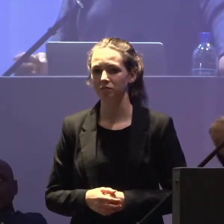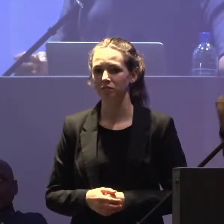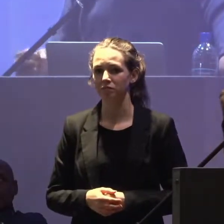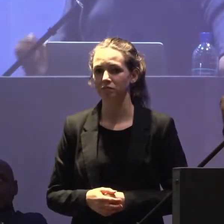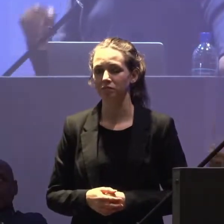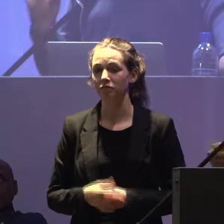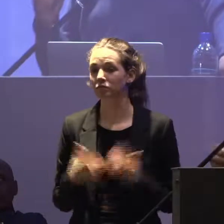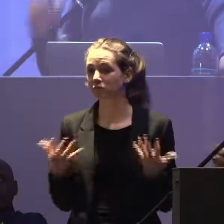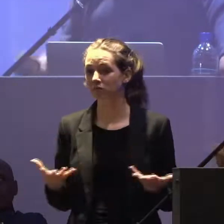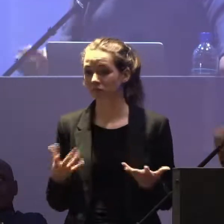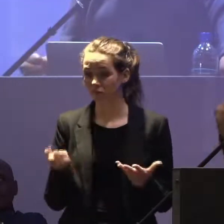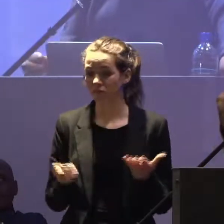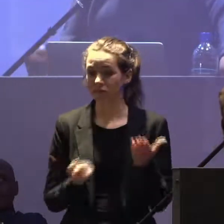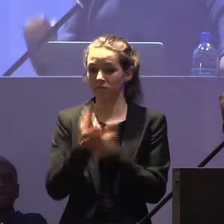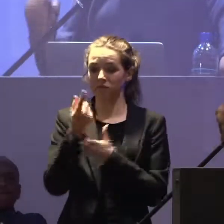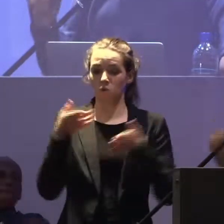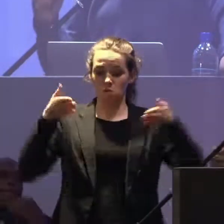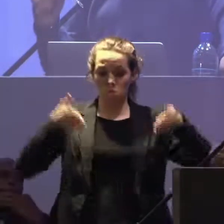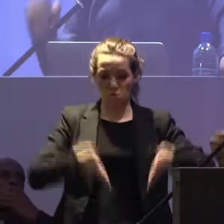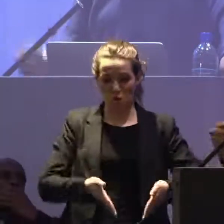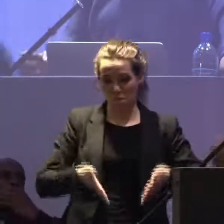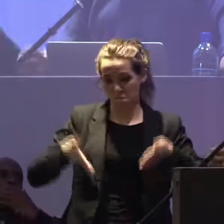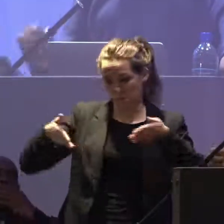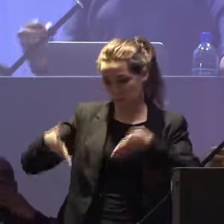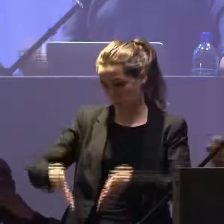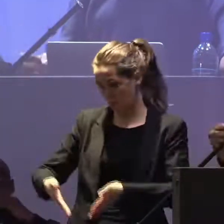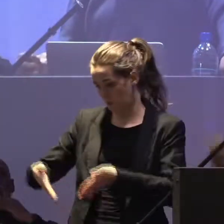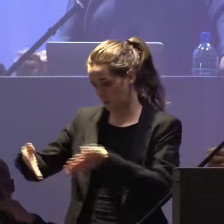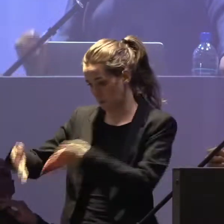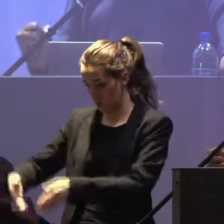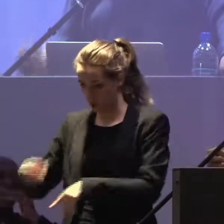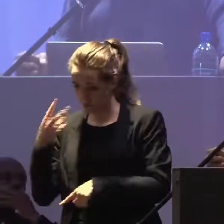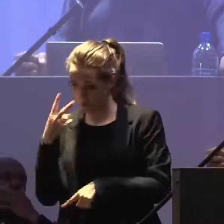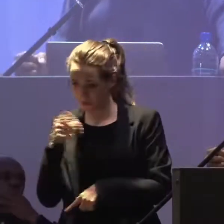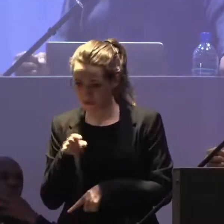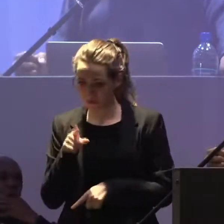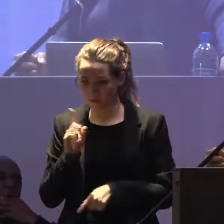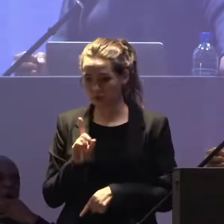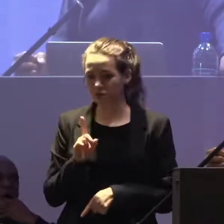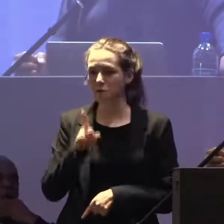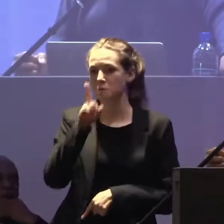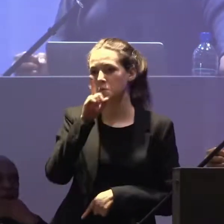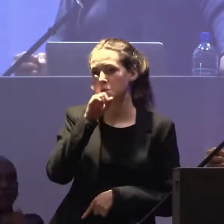And in the graveyard, the only thing you find is silence.